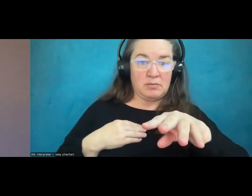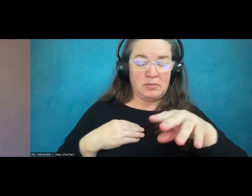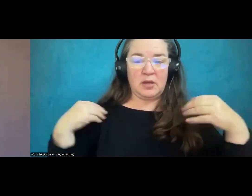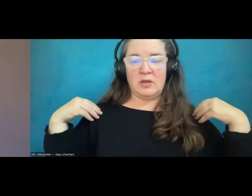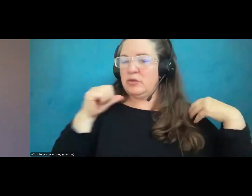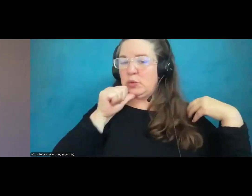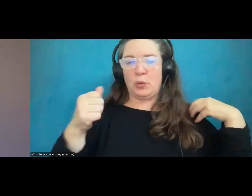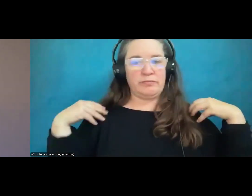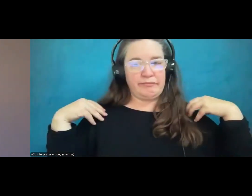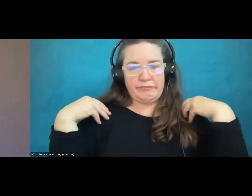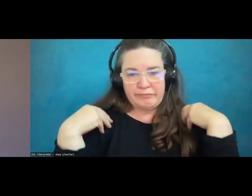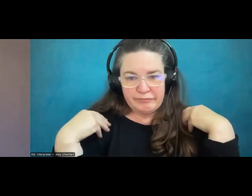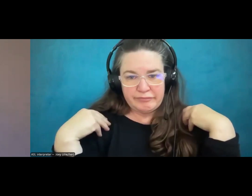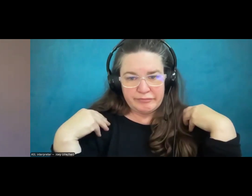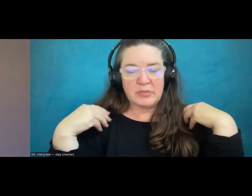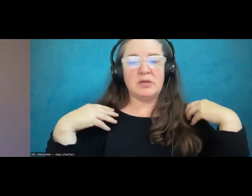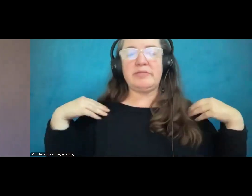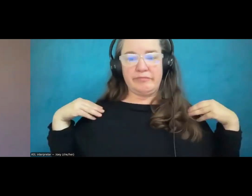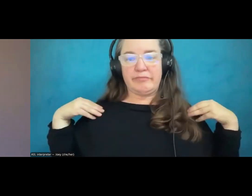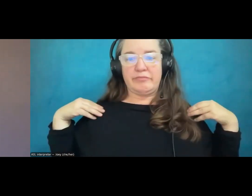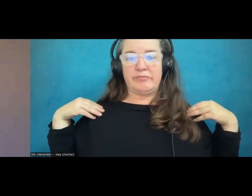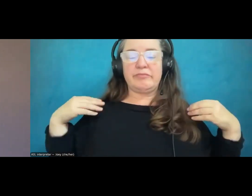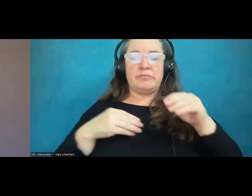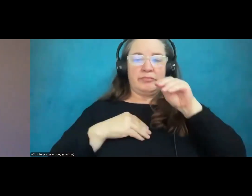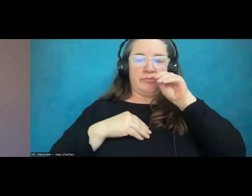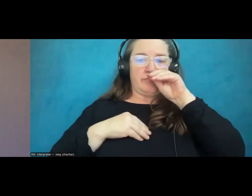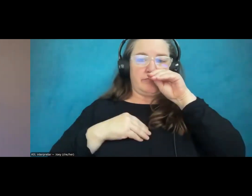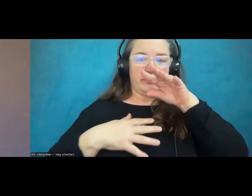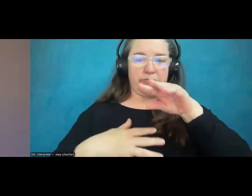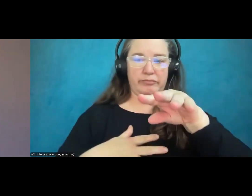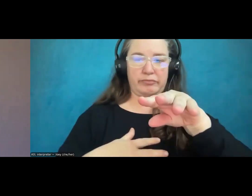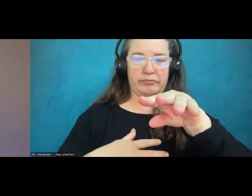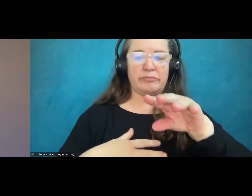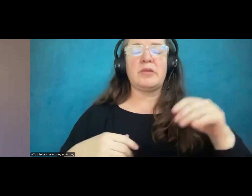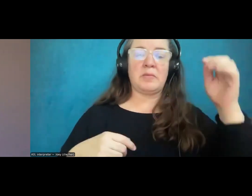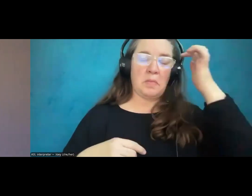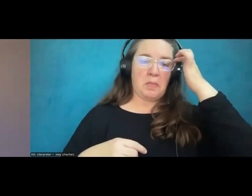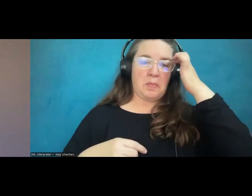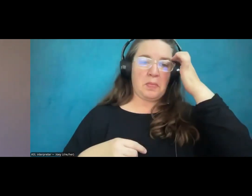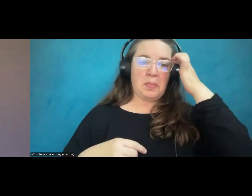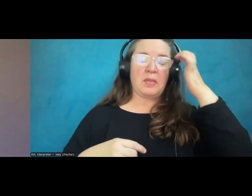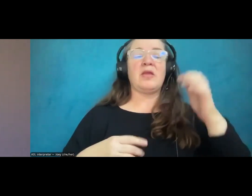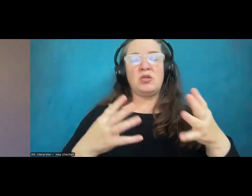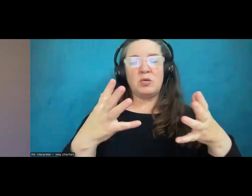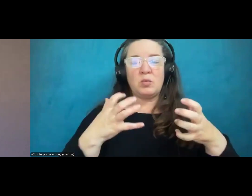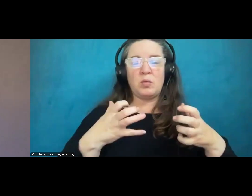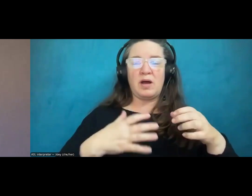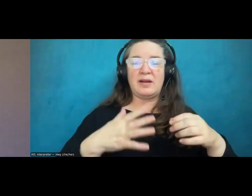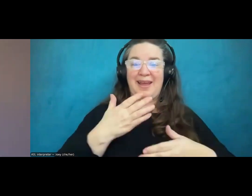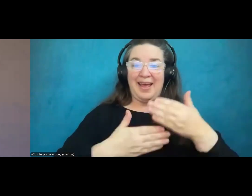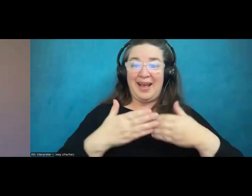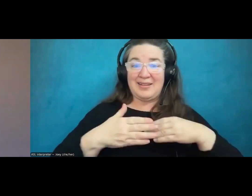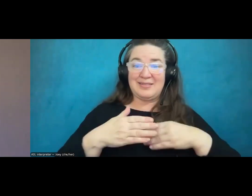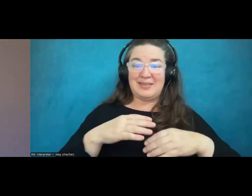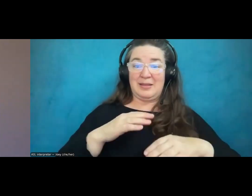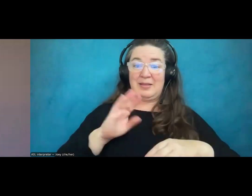make sure every breath you're feeling your hands move, get them to move as much as possible. Just a couple more of